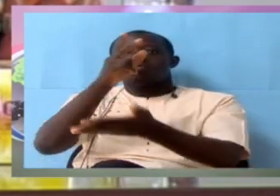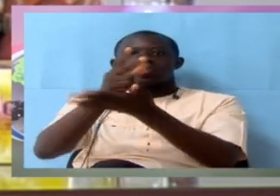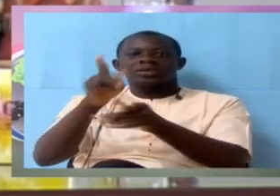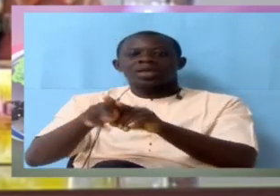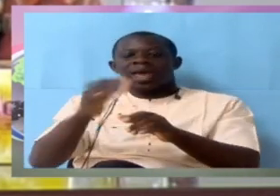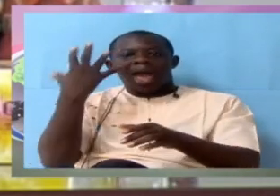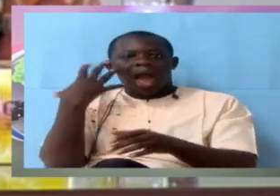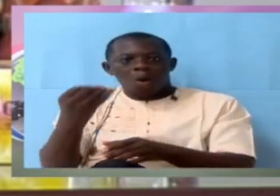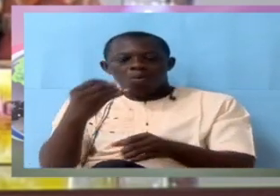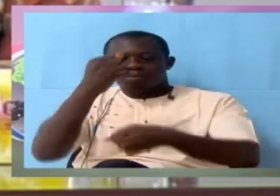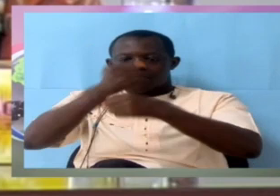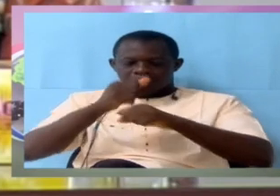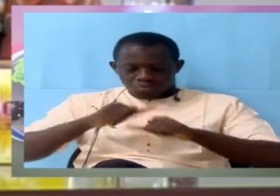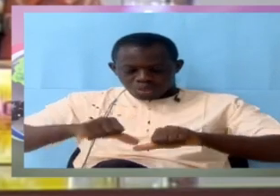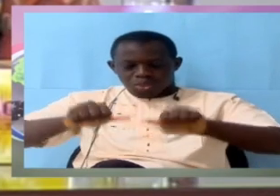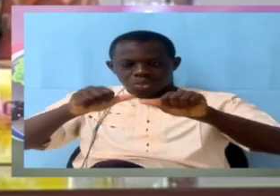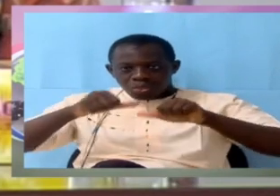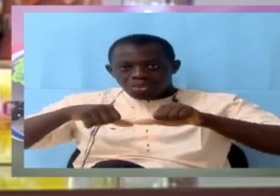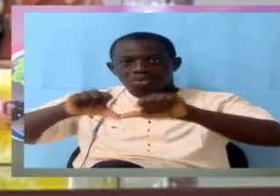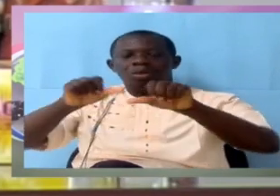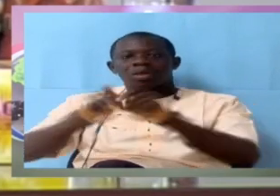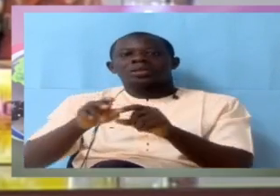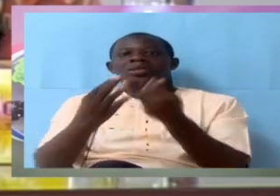body of the patients and the recital of the Quran.